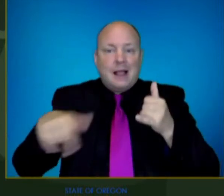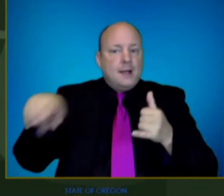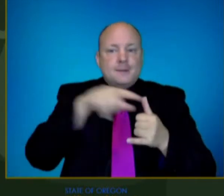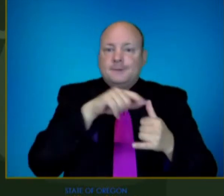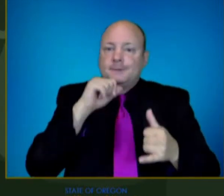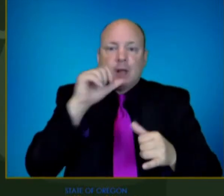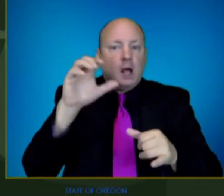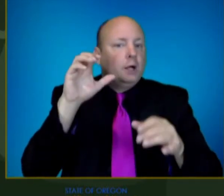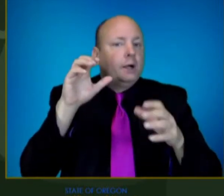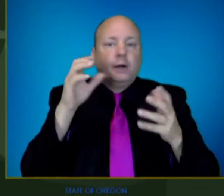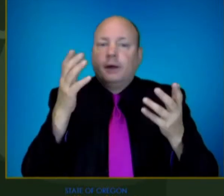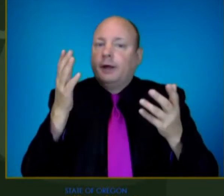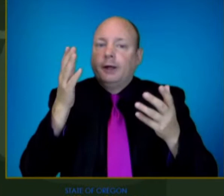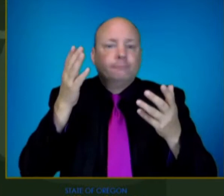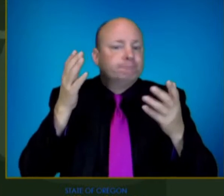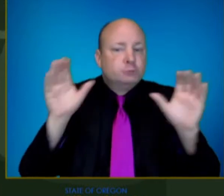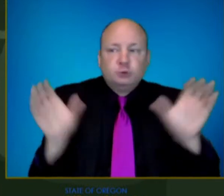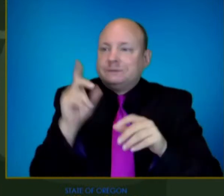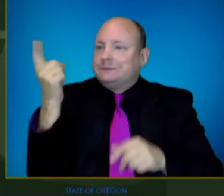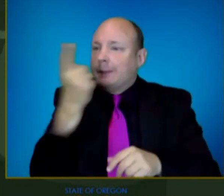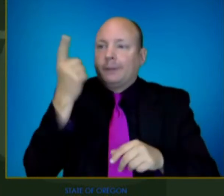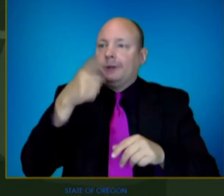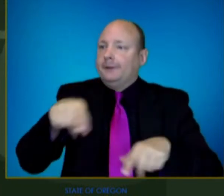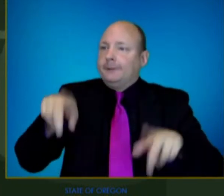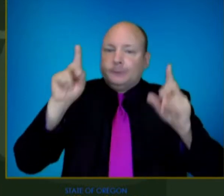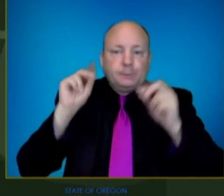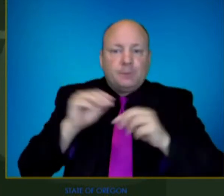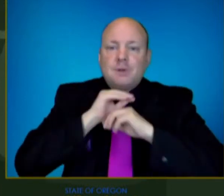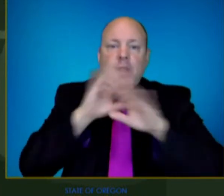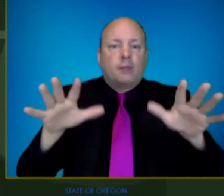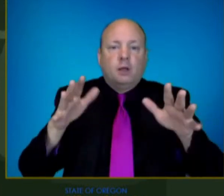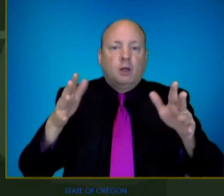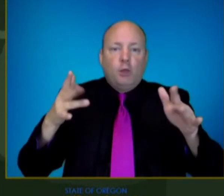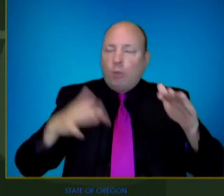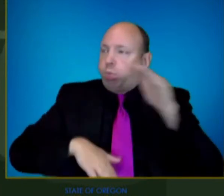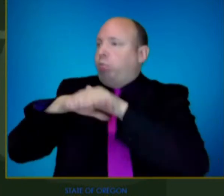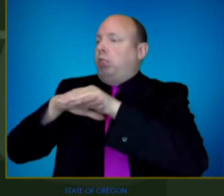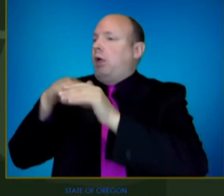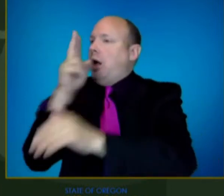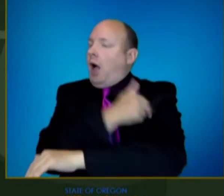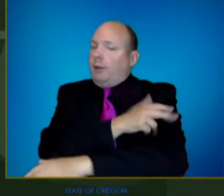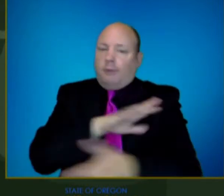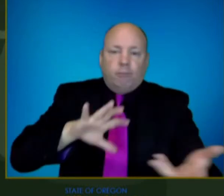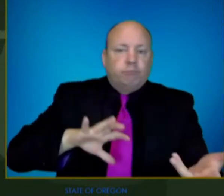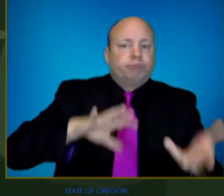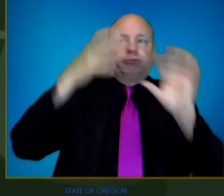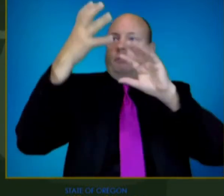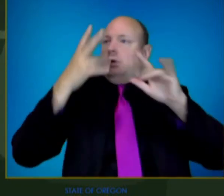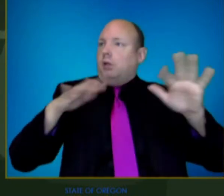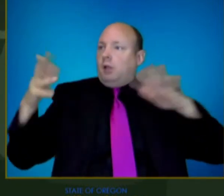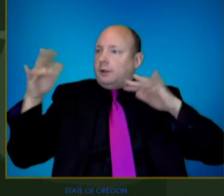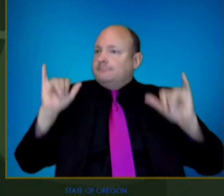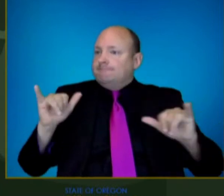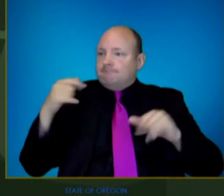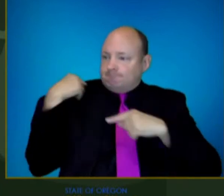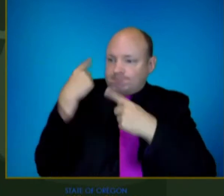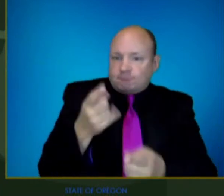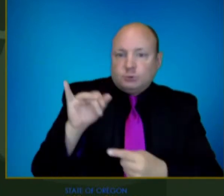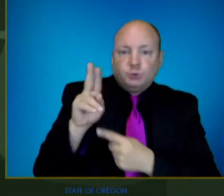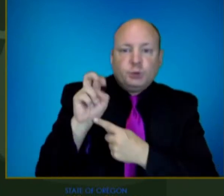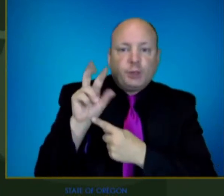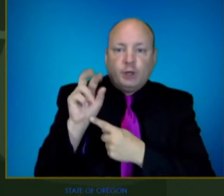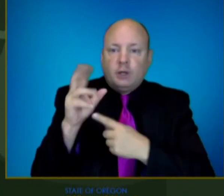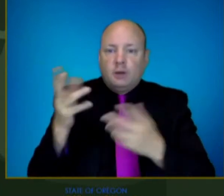preserve hospital bed capacity, to make sure that we have adequate healthcare staff